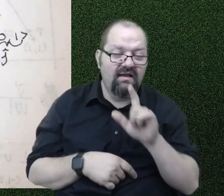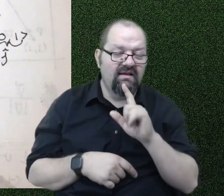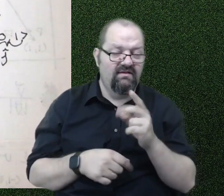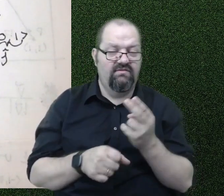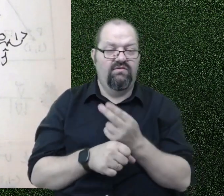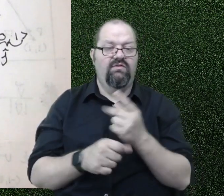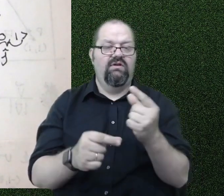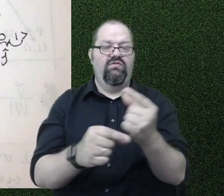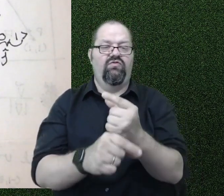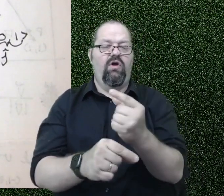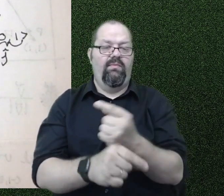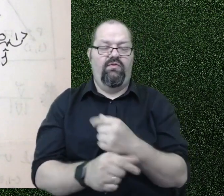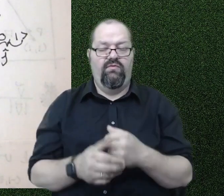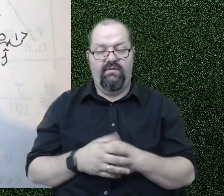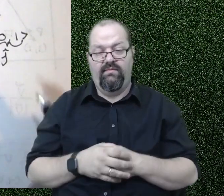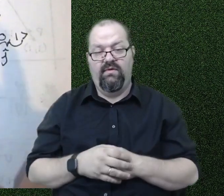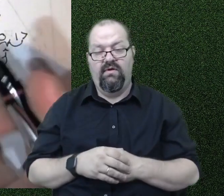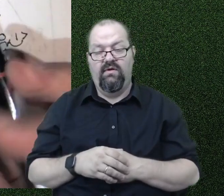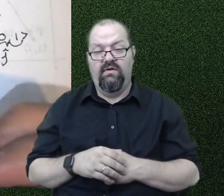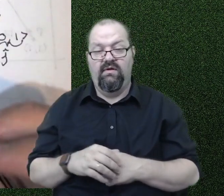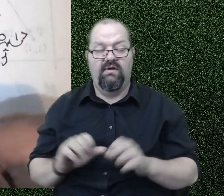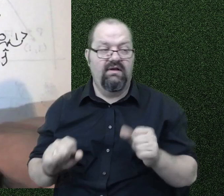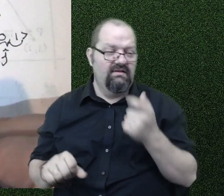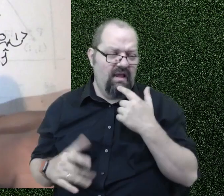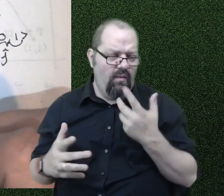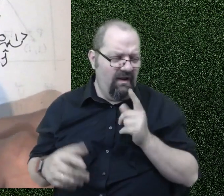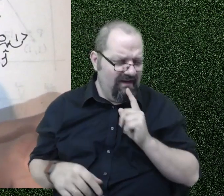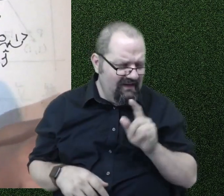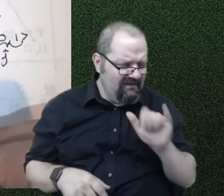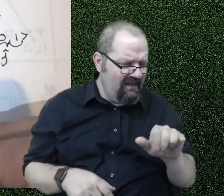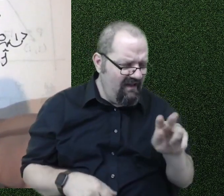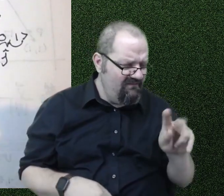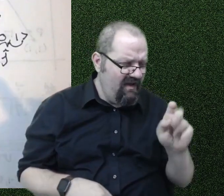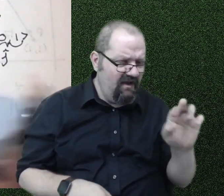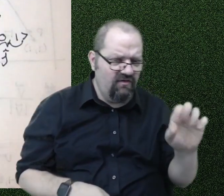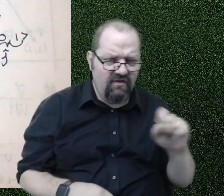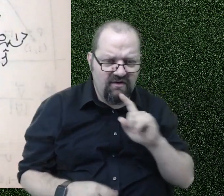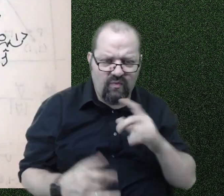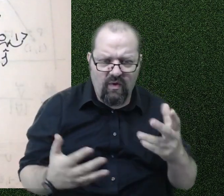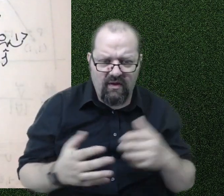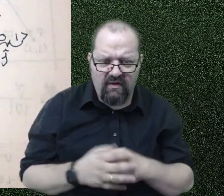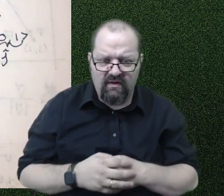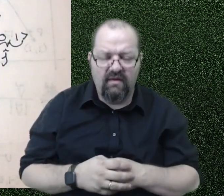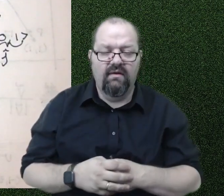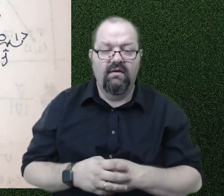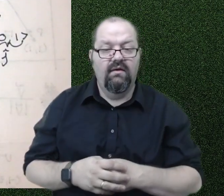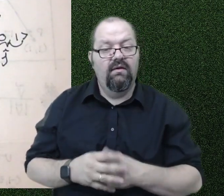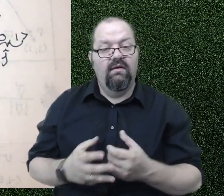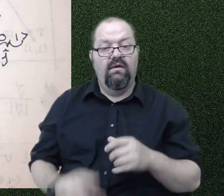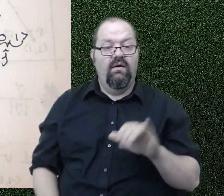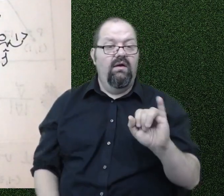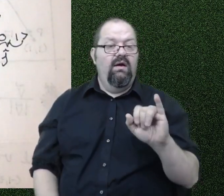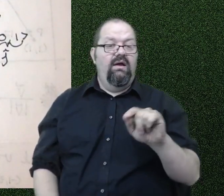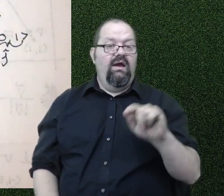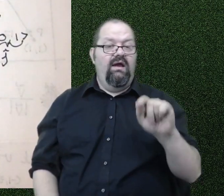geometrically and say, well, what is this vector? Well, I hat is right